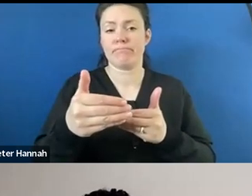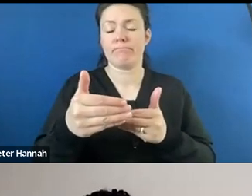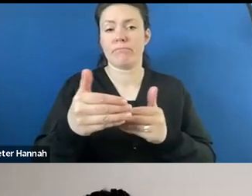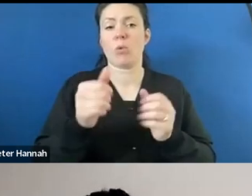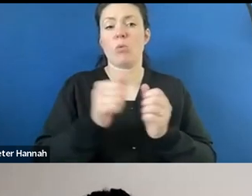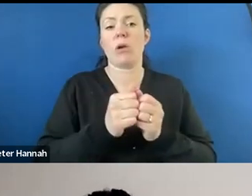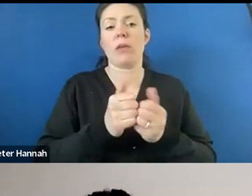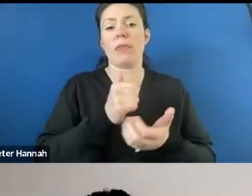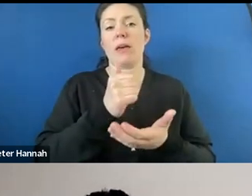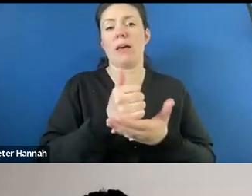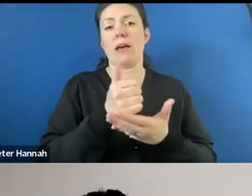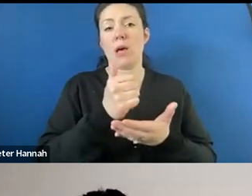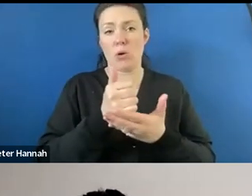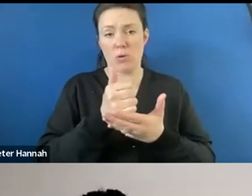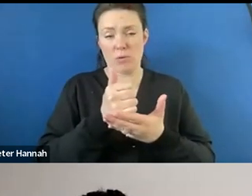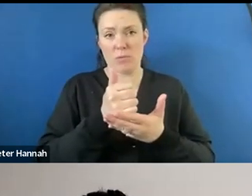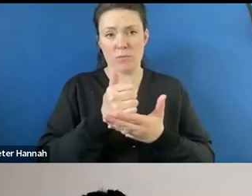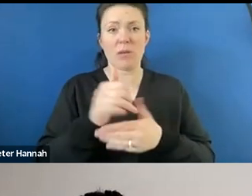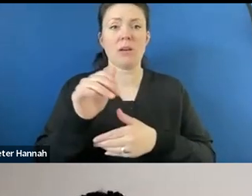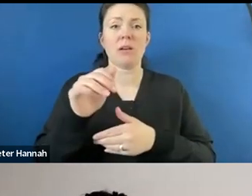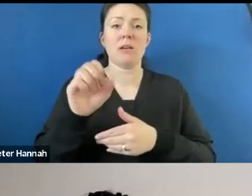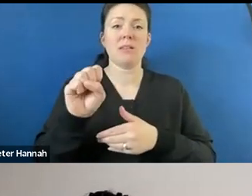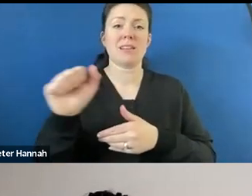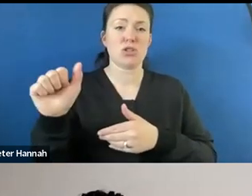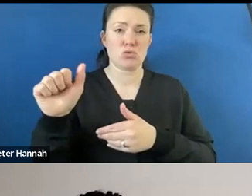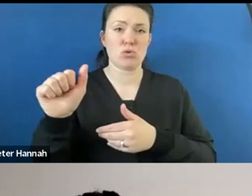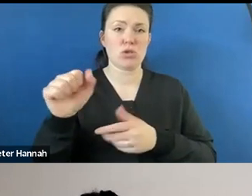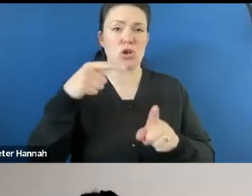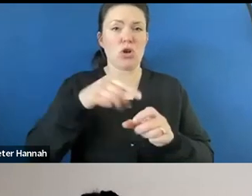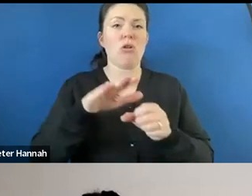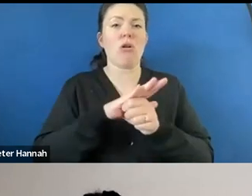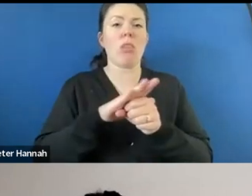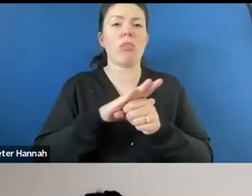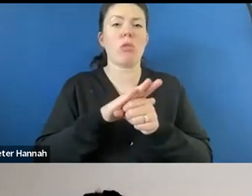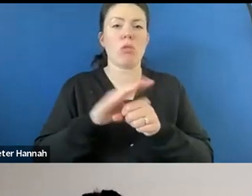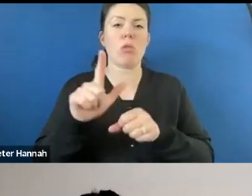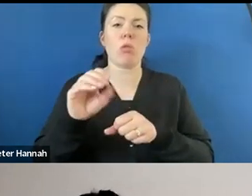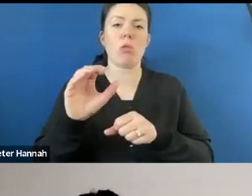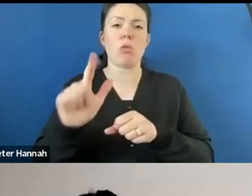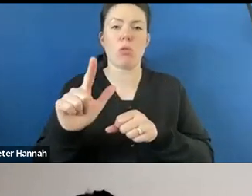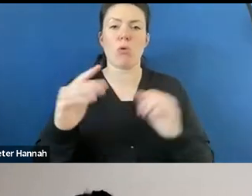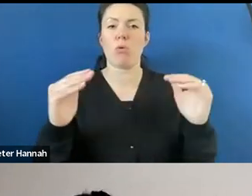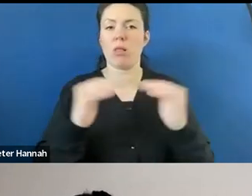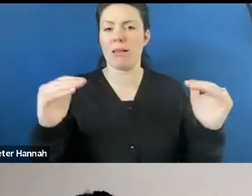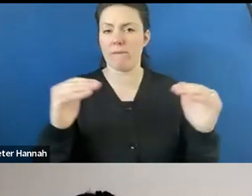helping sexual assault in our local level.